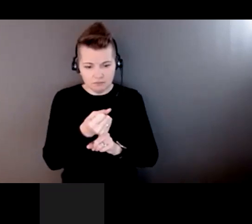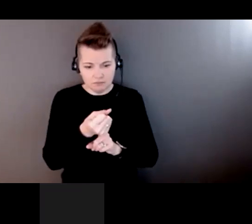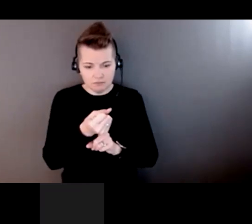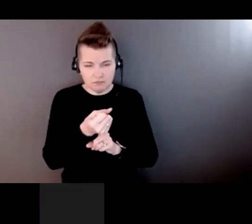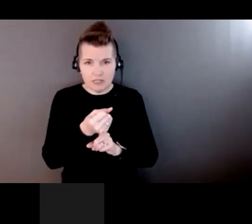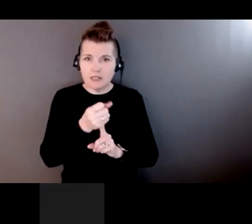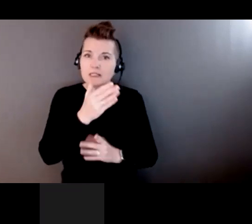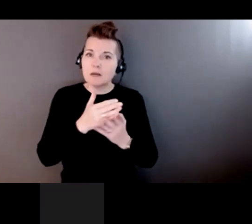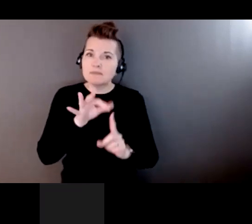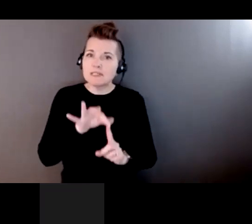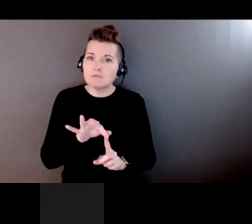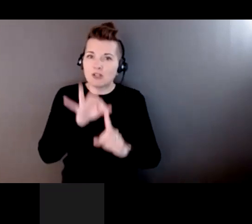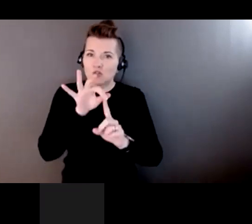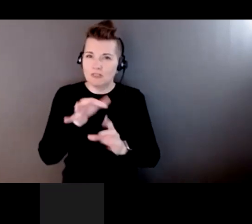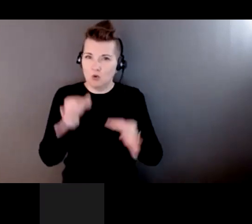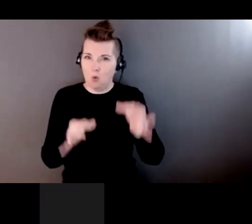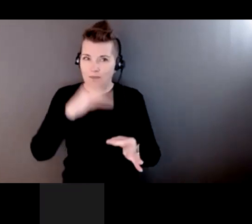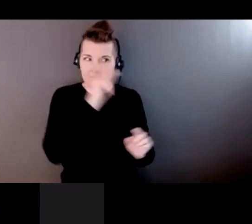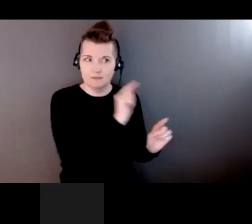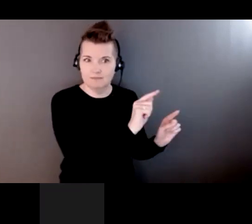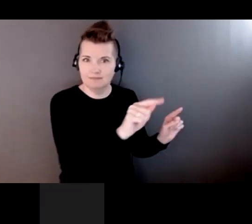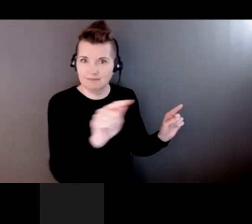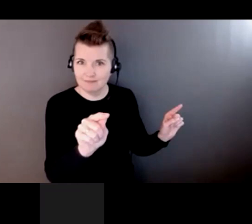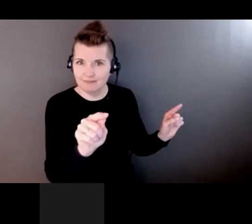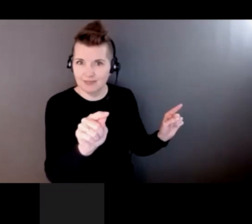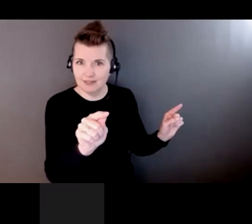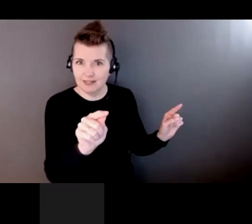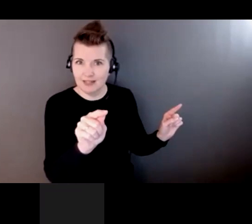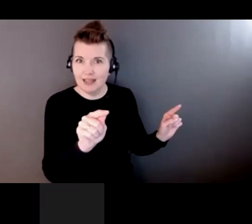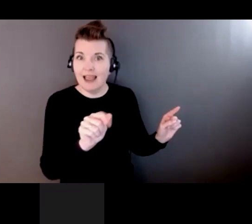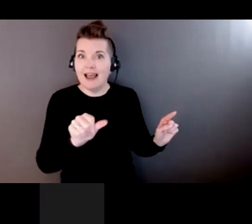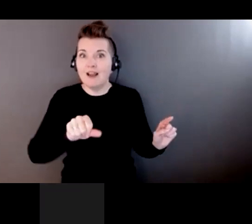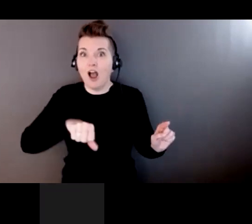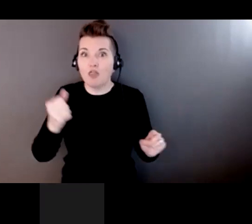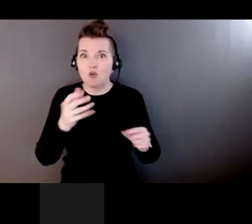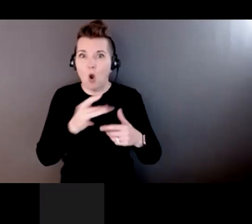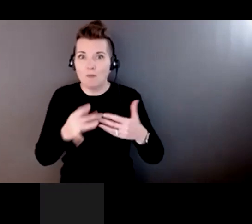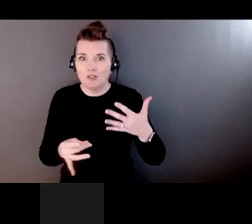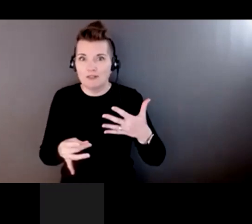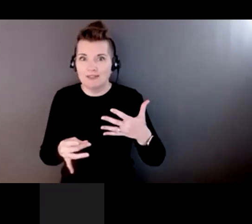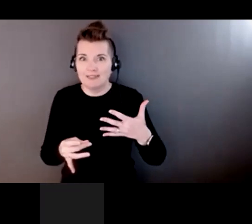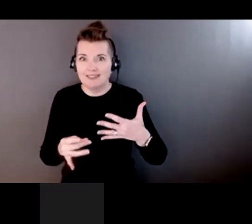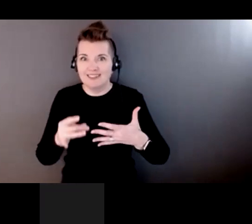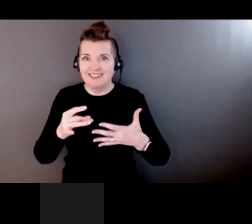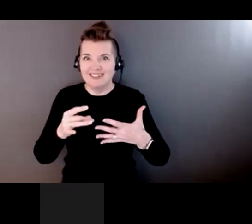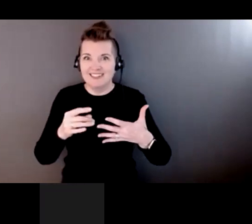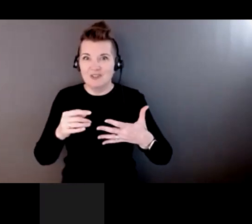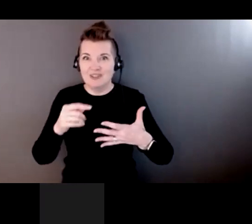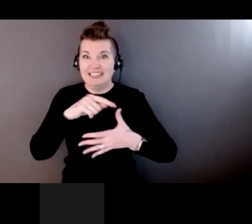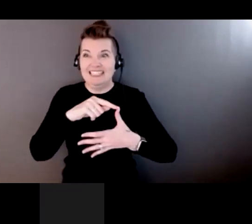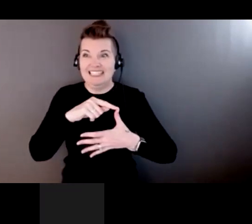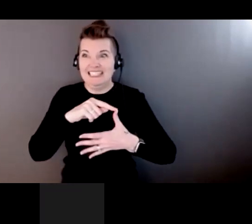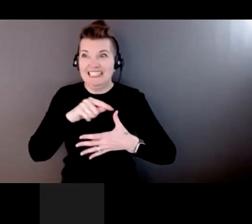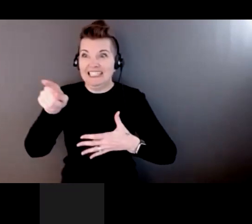and also all other kinds of options for diversion. When we're considering the diversion, we